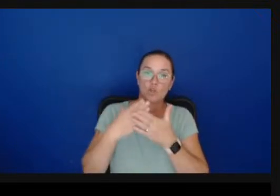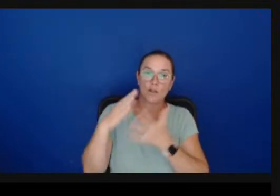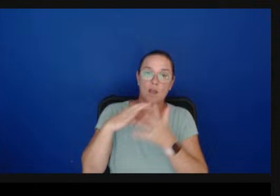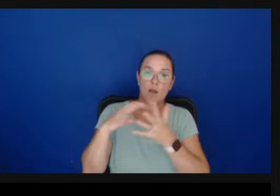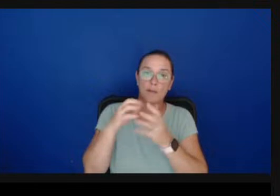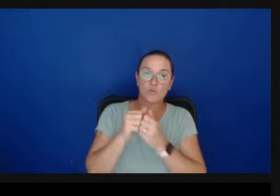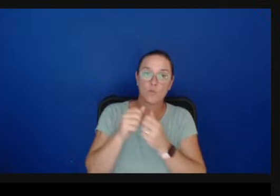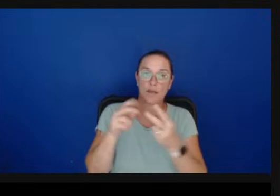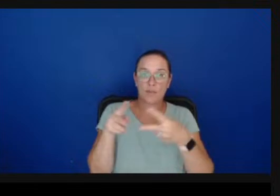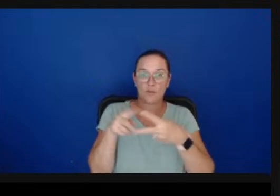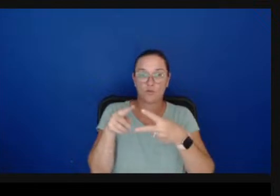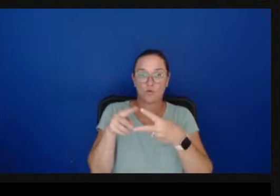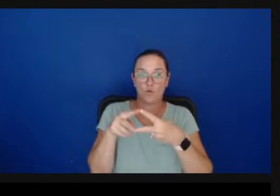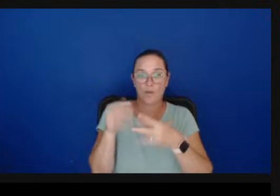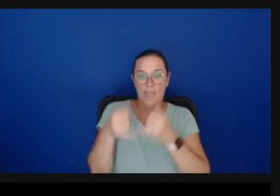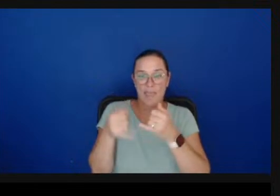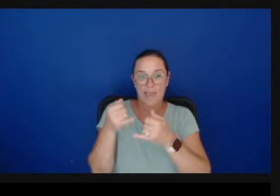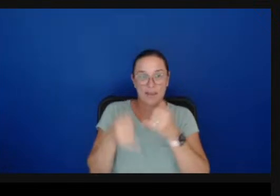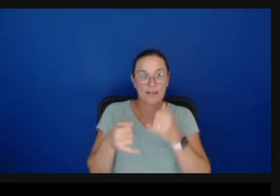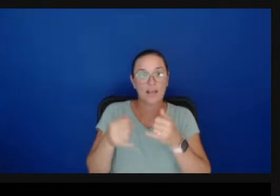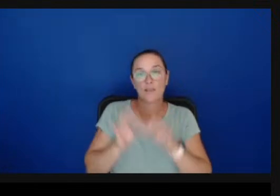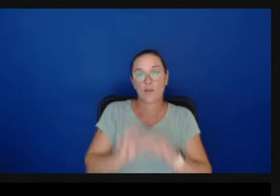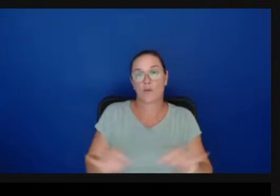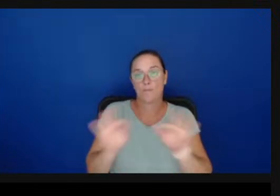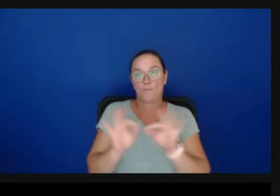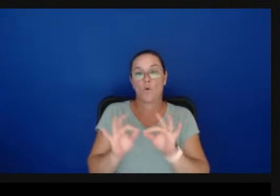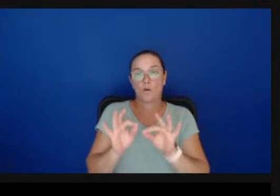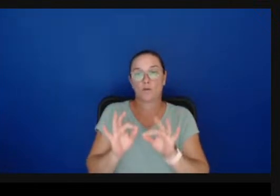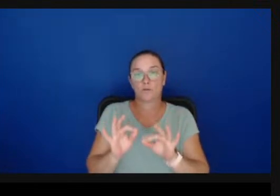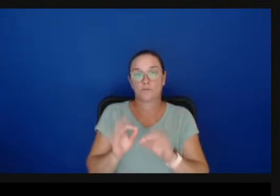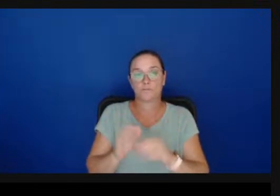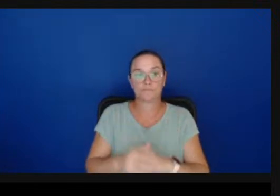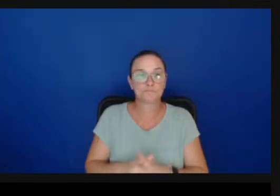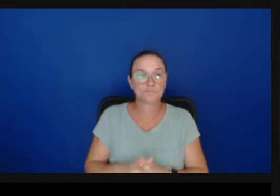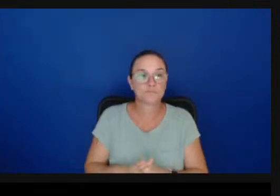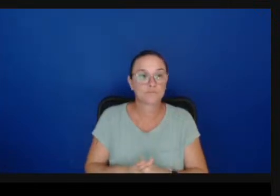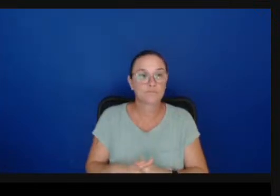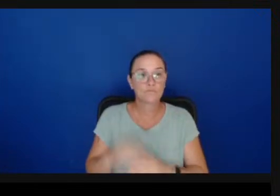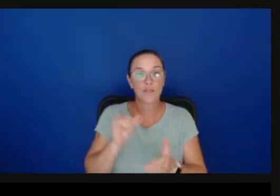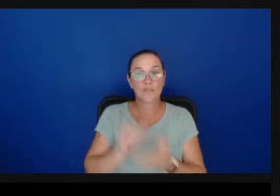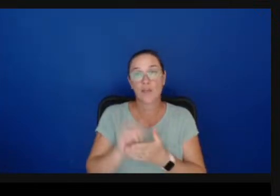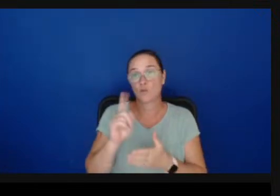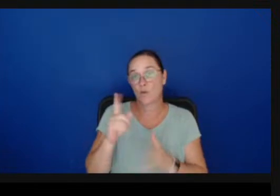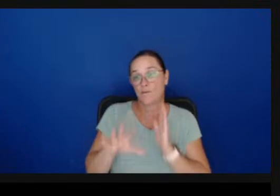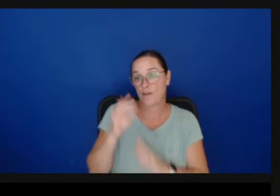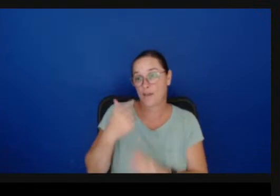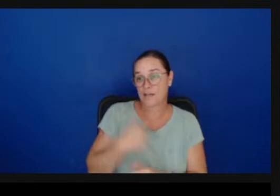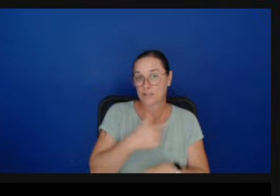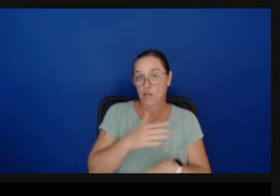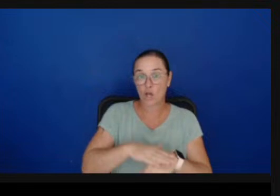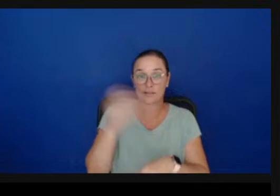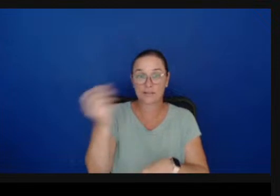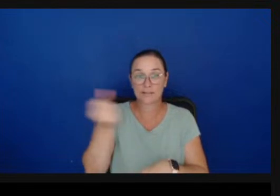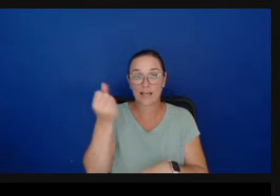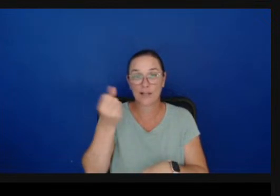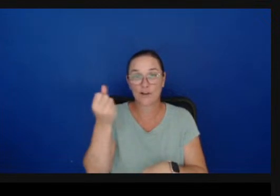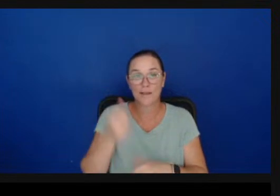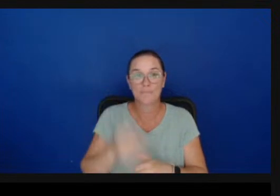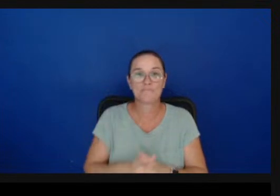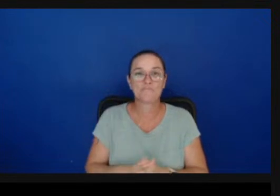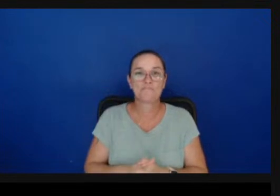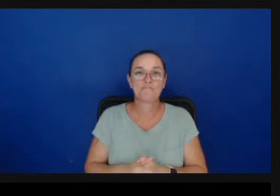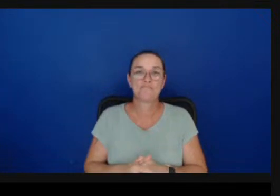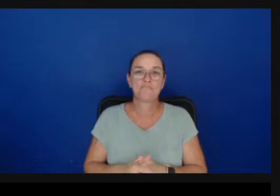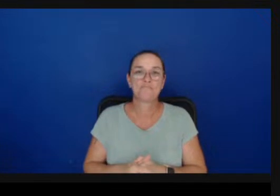those are important to watch to prepare for fire season. So that's where we'll be on Saturday. Check us out there.